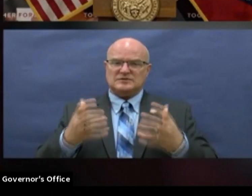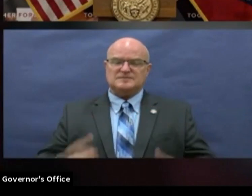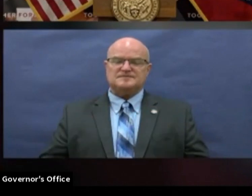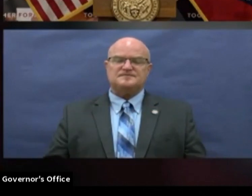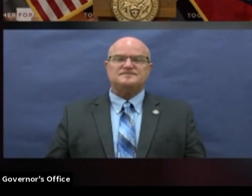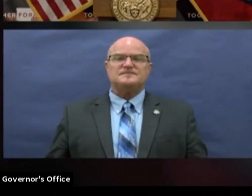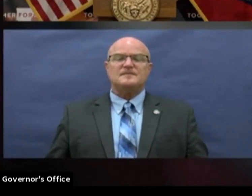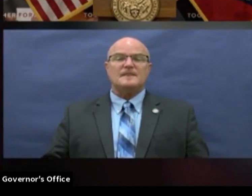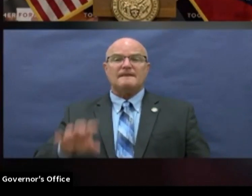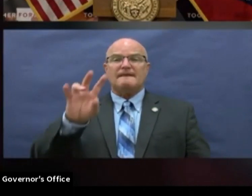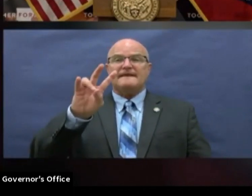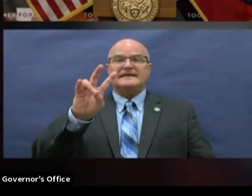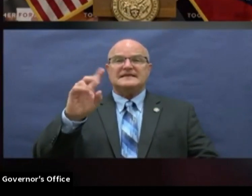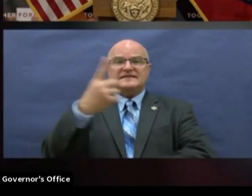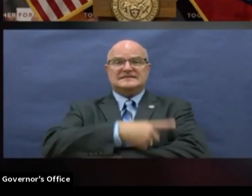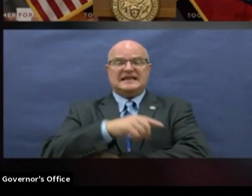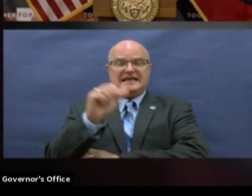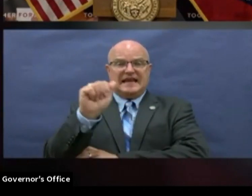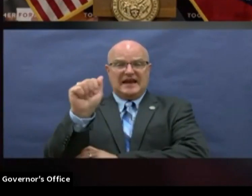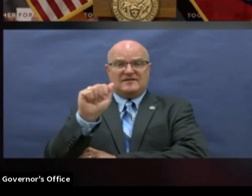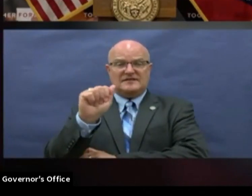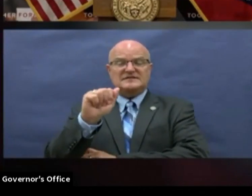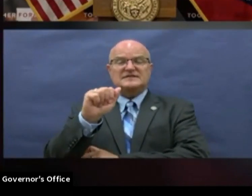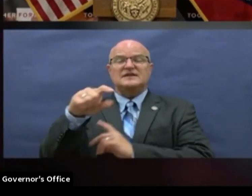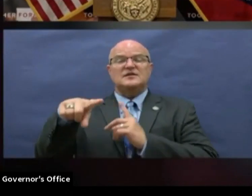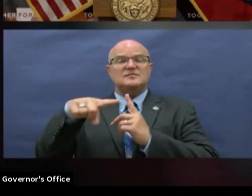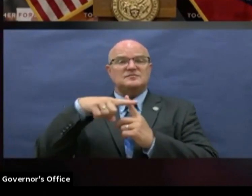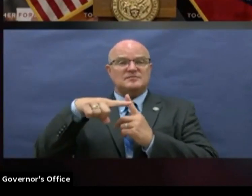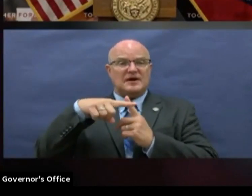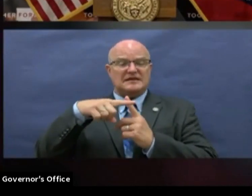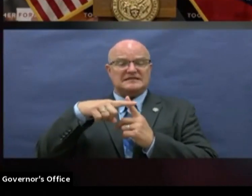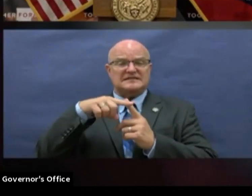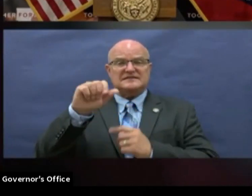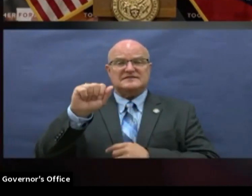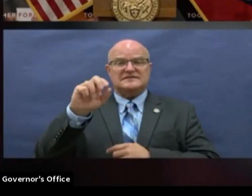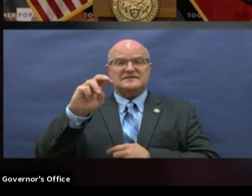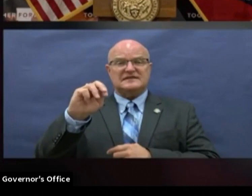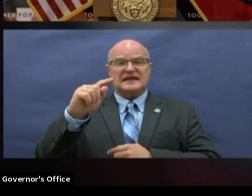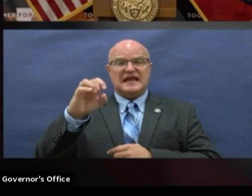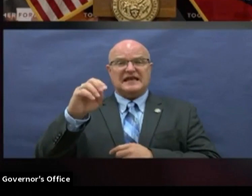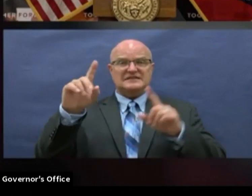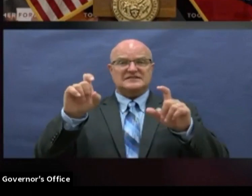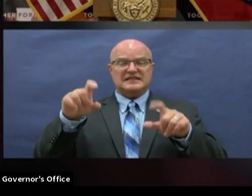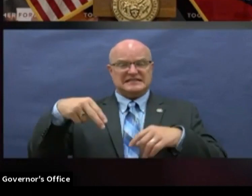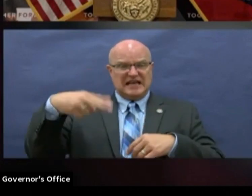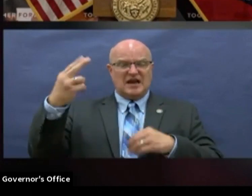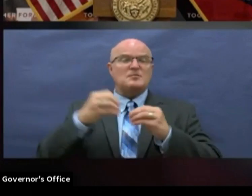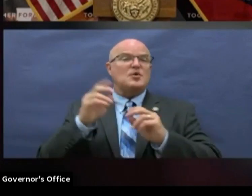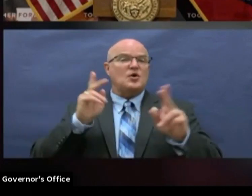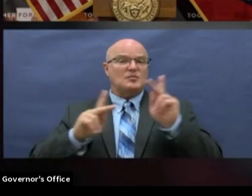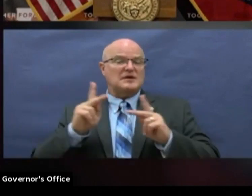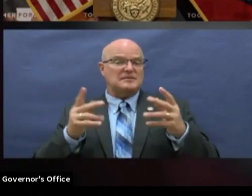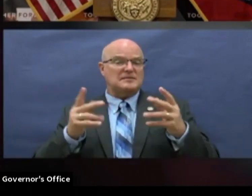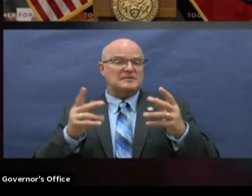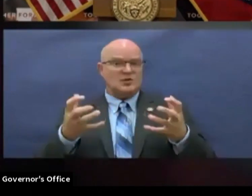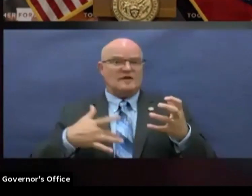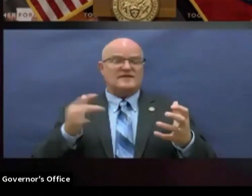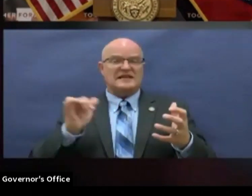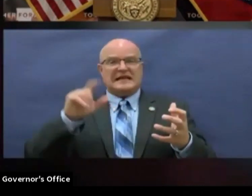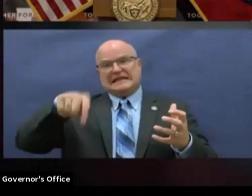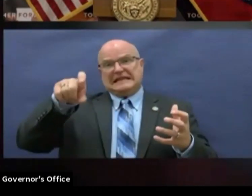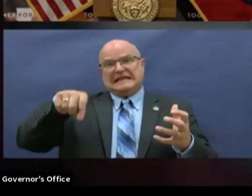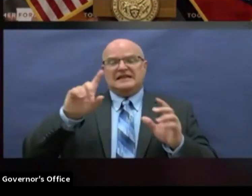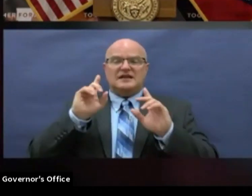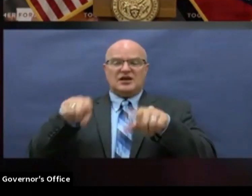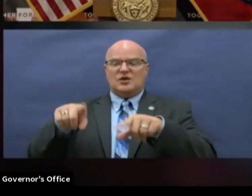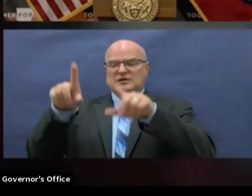The 7-day rolling average of percent positive antigen tests is higher, as you can see. More people who want to feel like they need it,